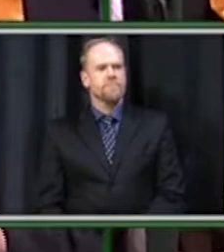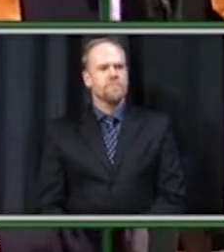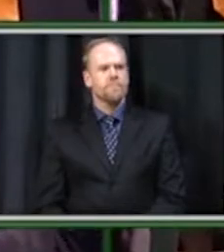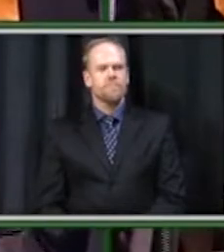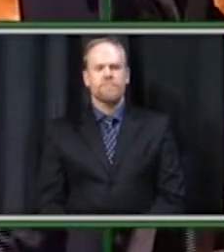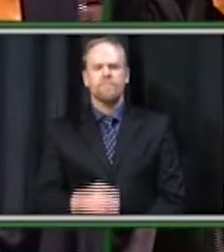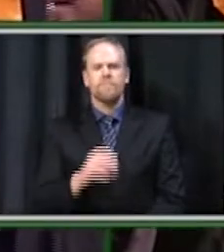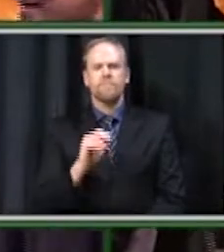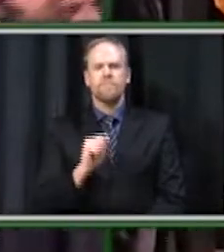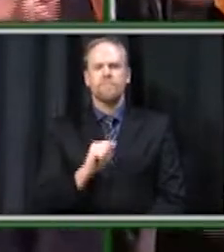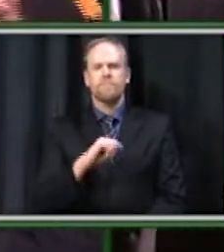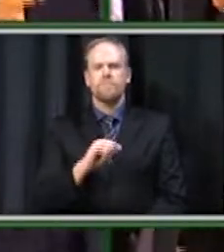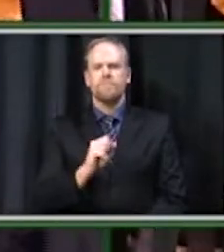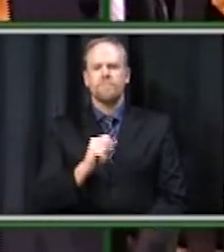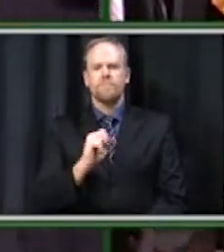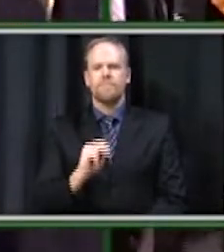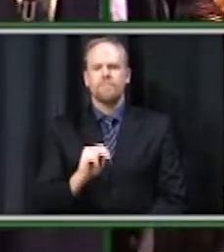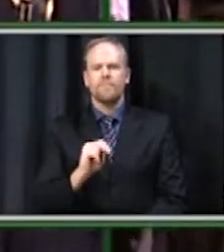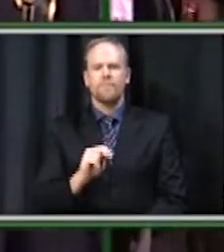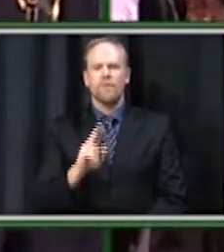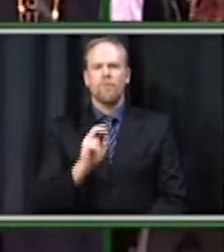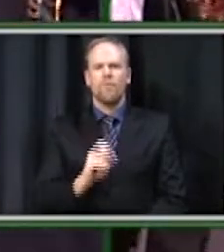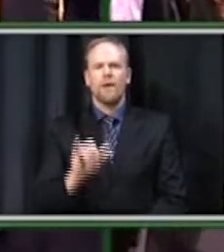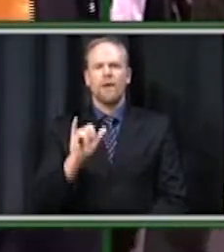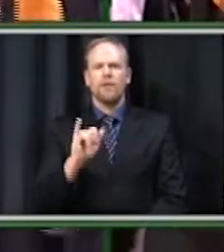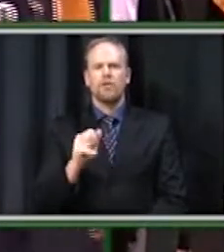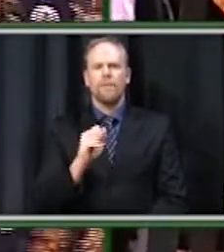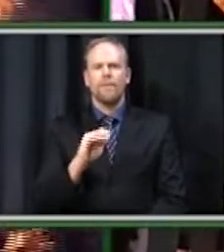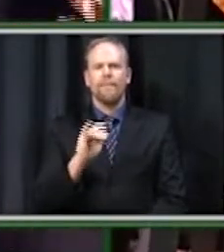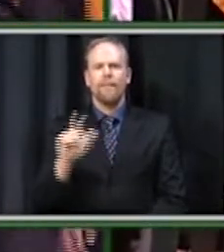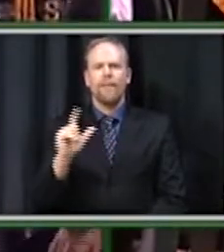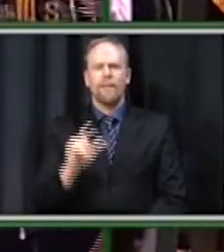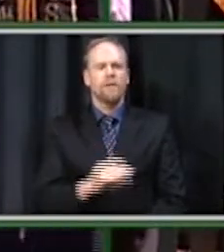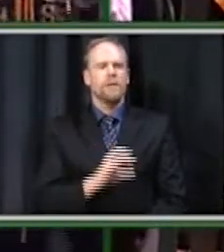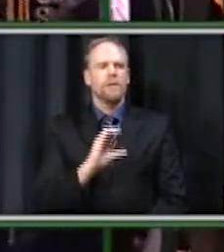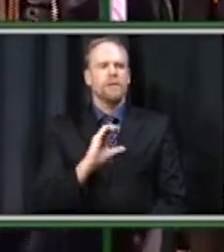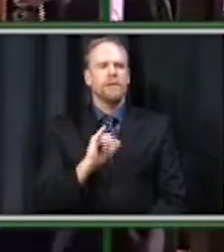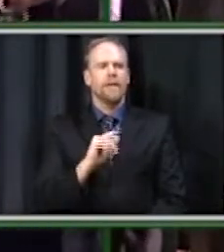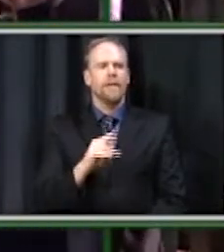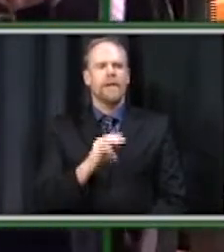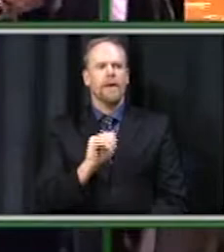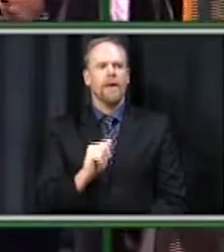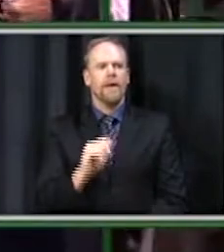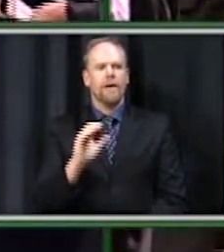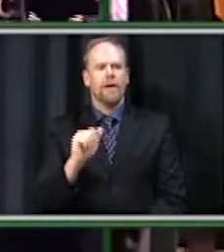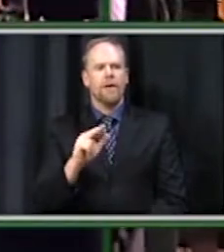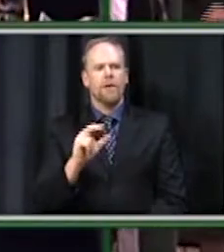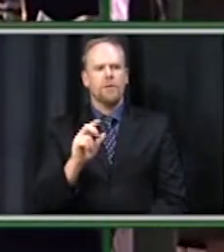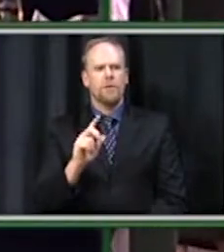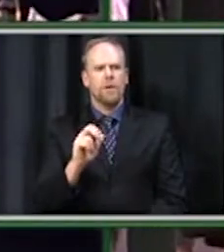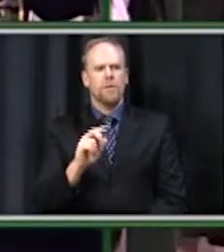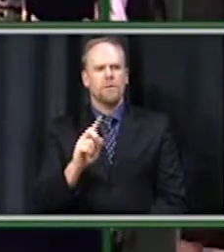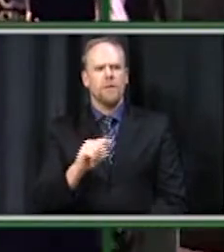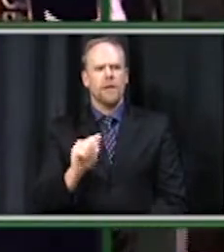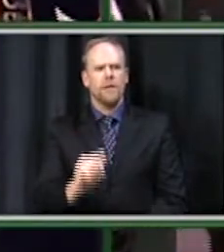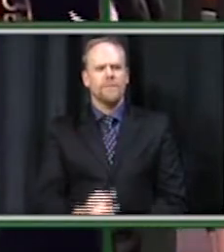Ajin Ray Jameer. Yesenia Cardoso.